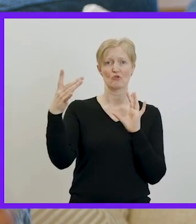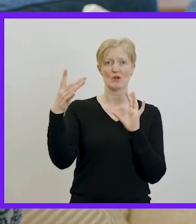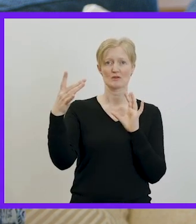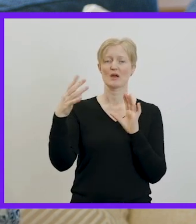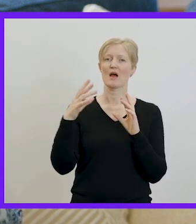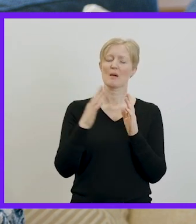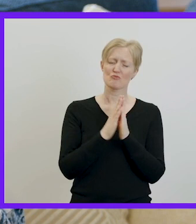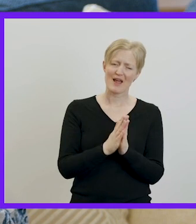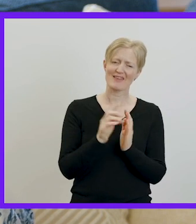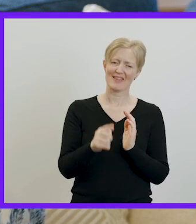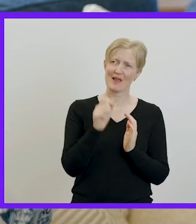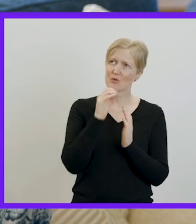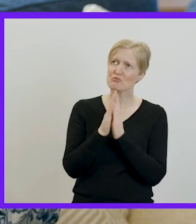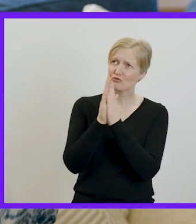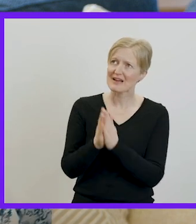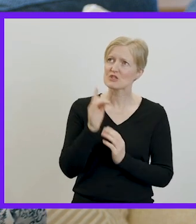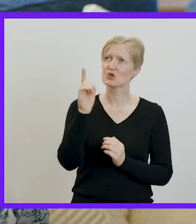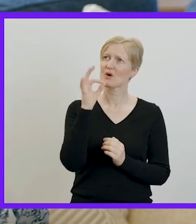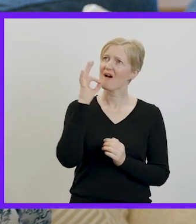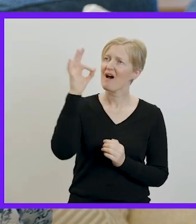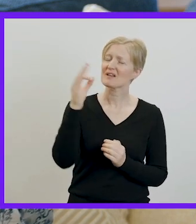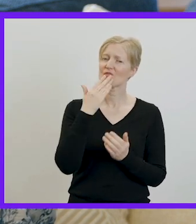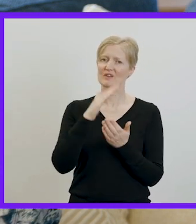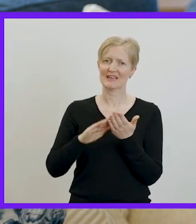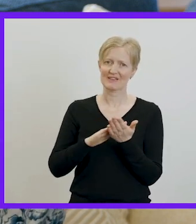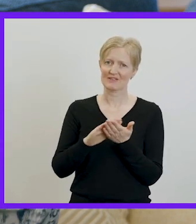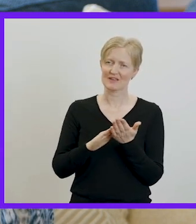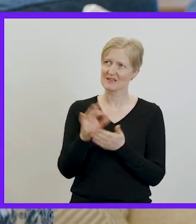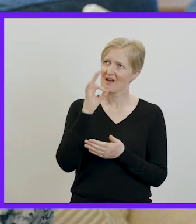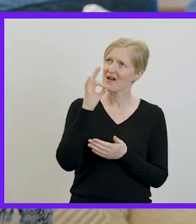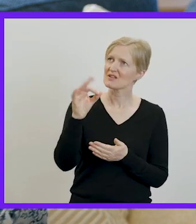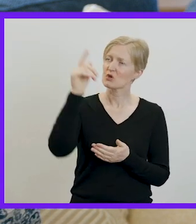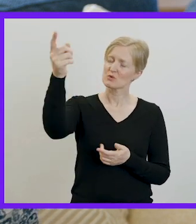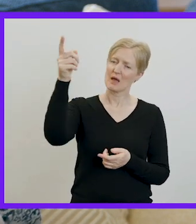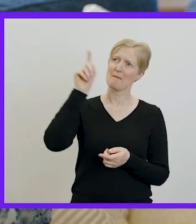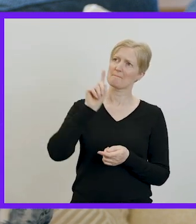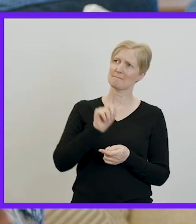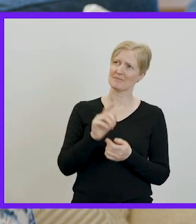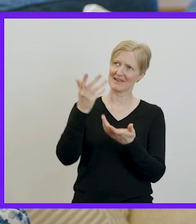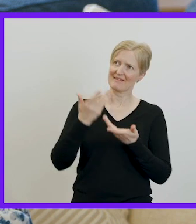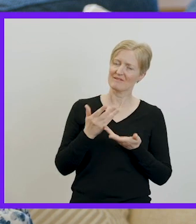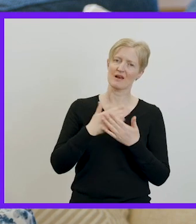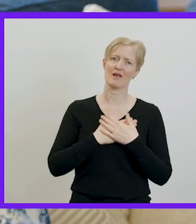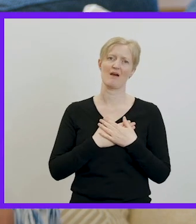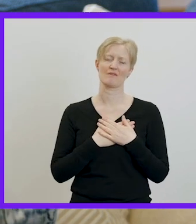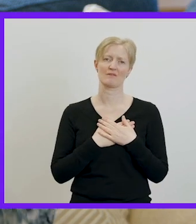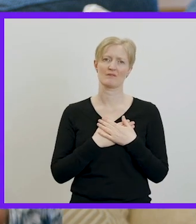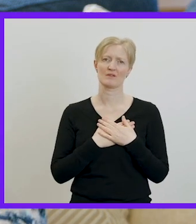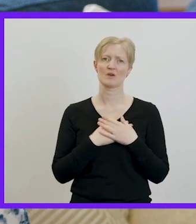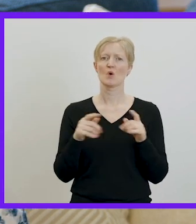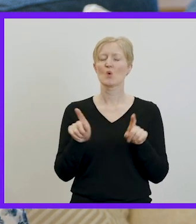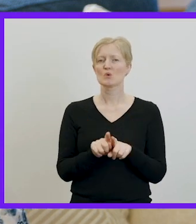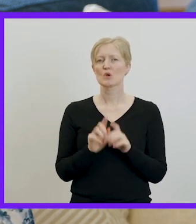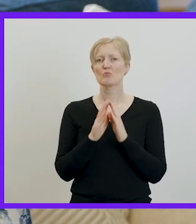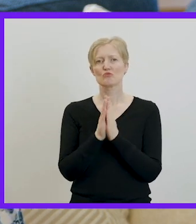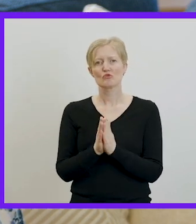and pray that prayer asking for forgiveness and asking that you would come and fill their hearts with your love. Lord, I